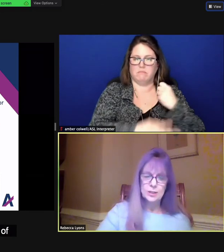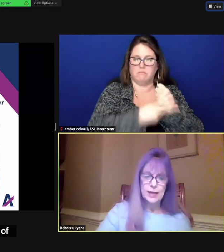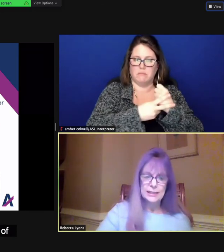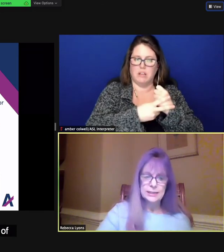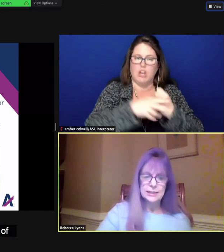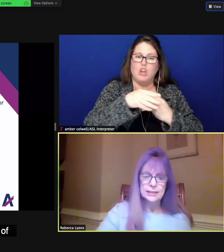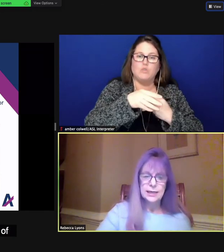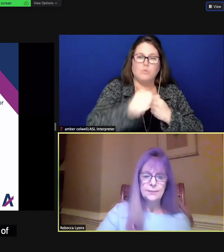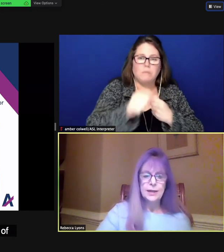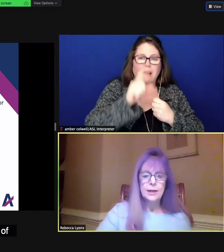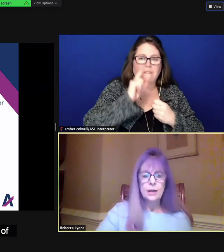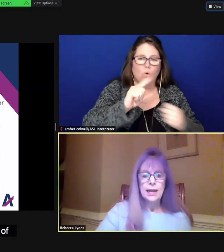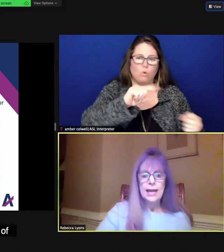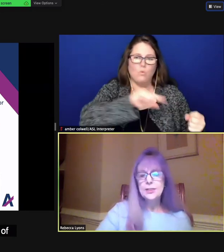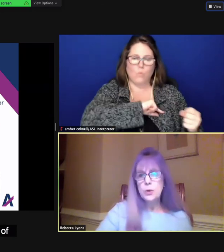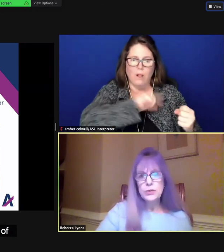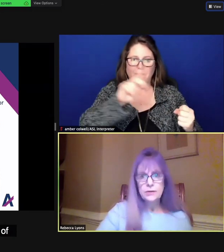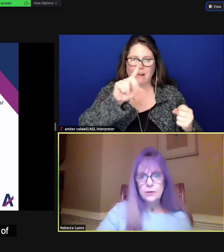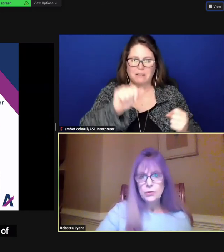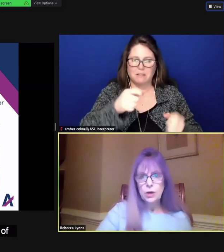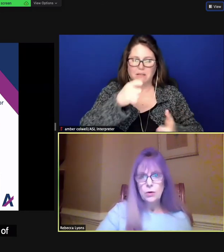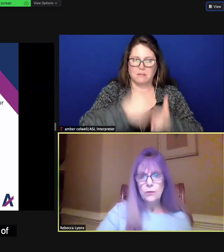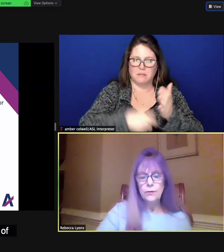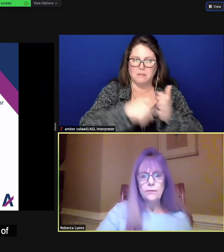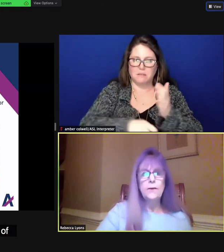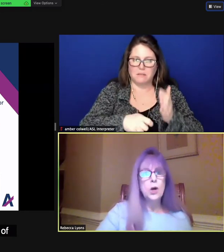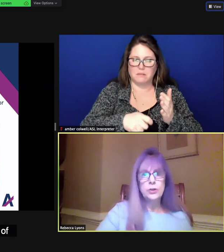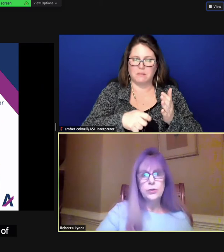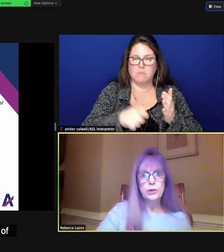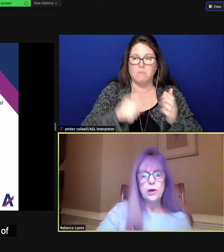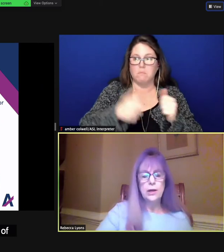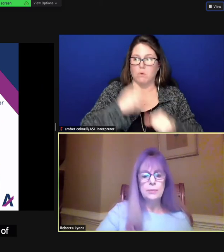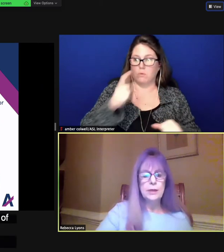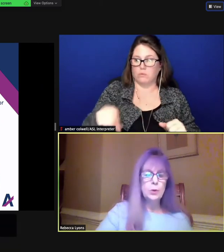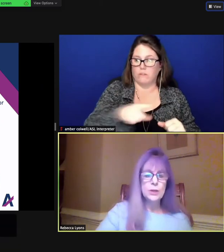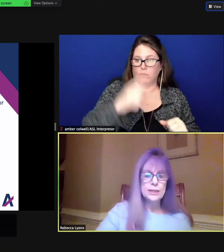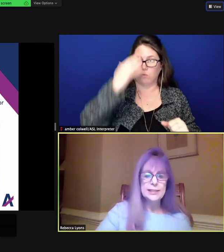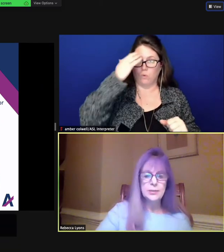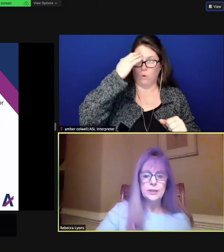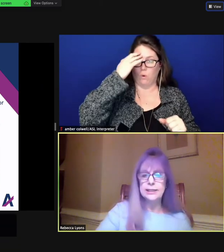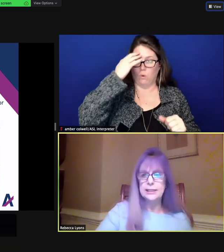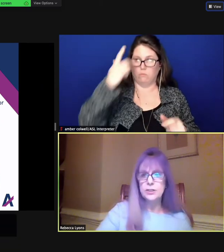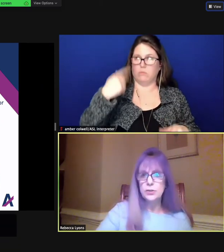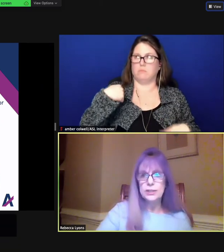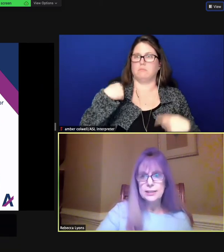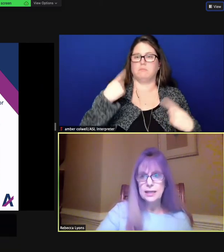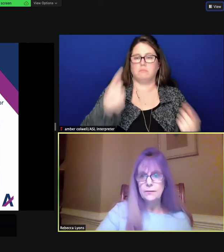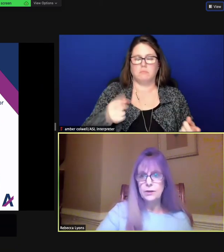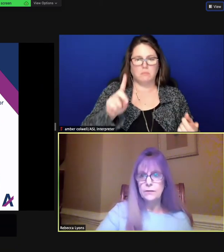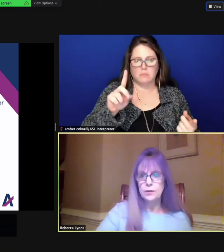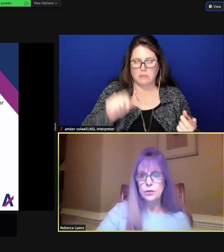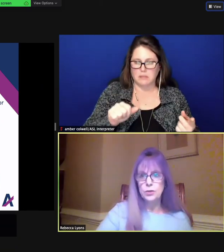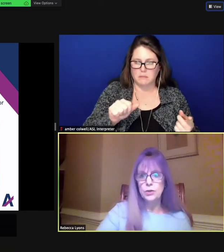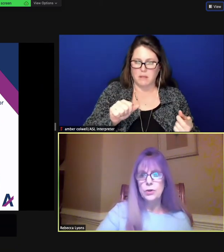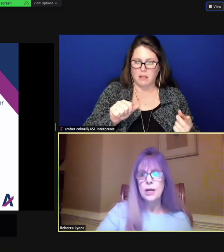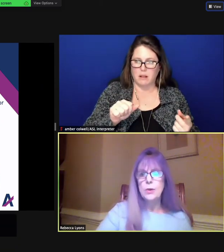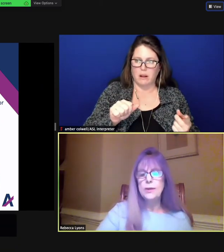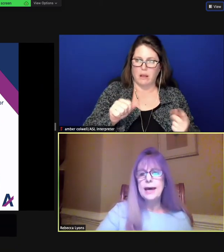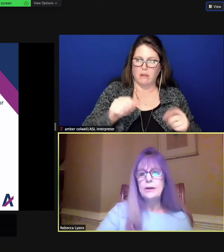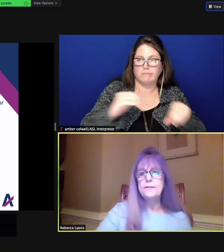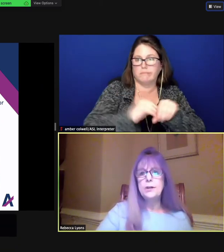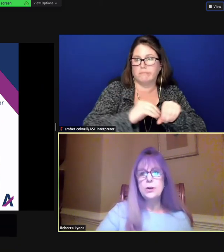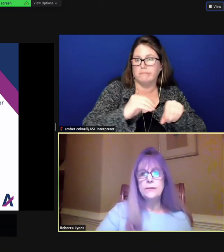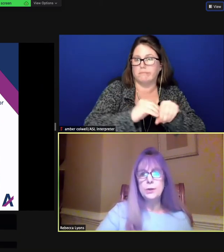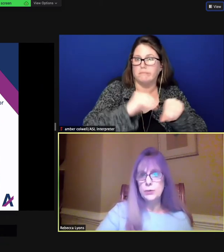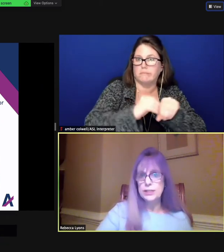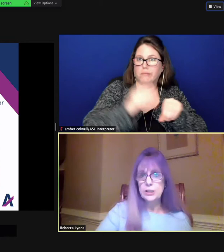disability expenses. As most of you know, for far too long, people with disabilities couldn't save for the future without